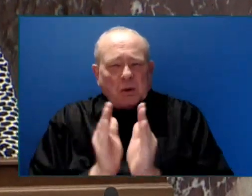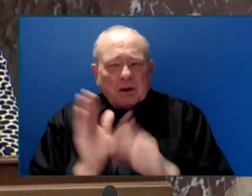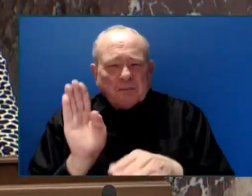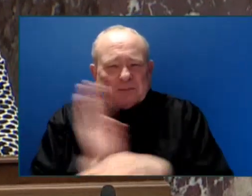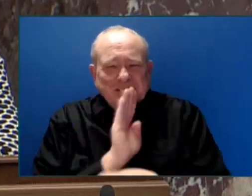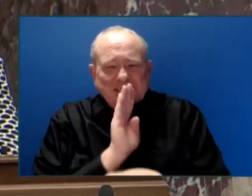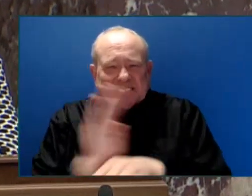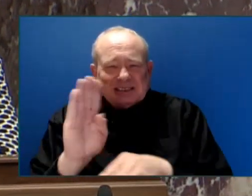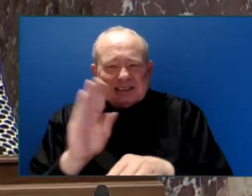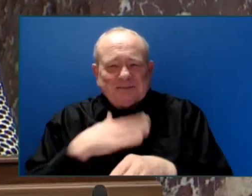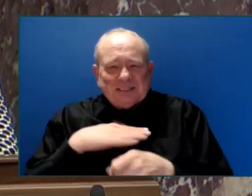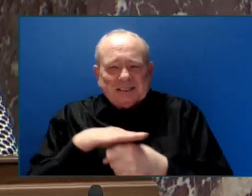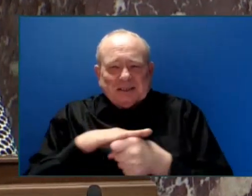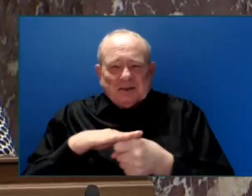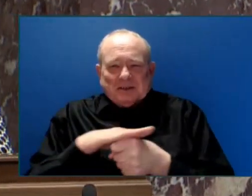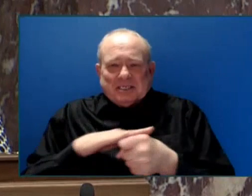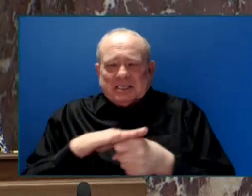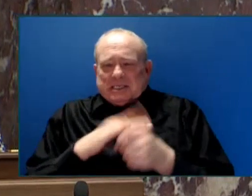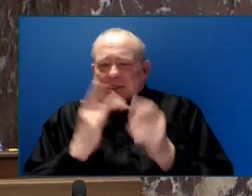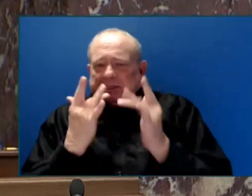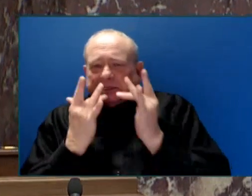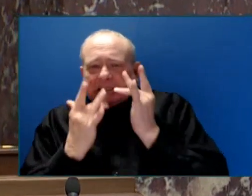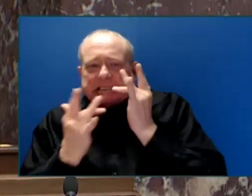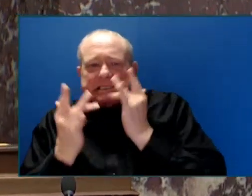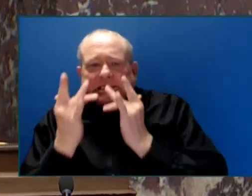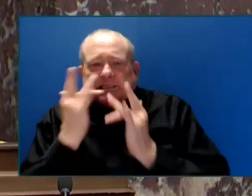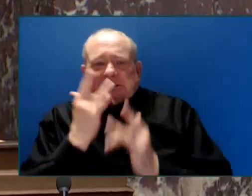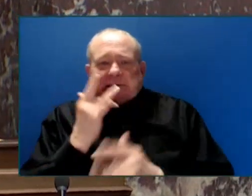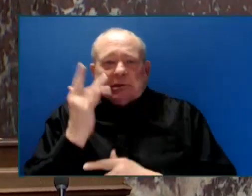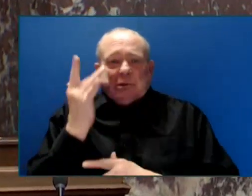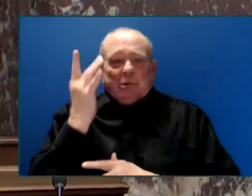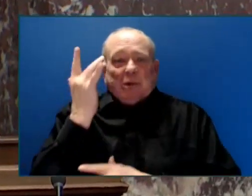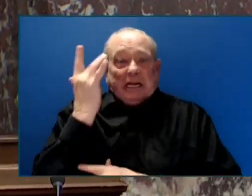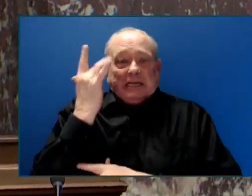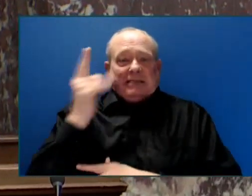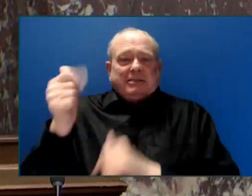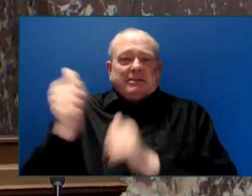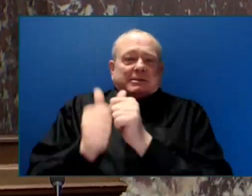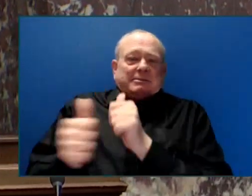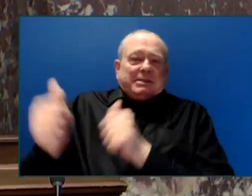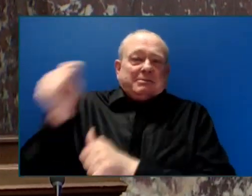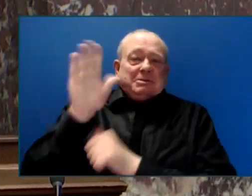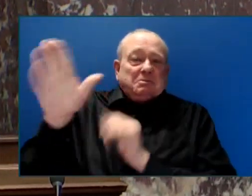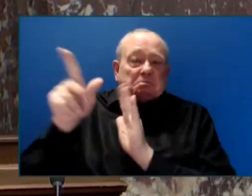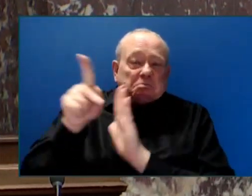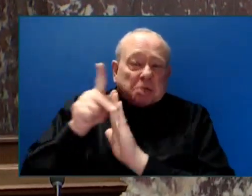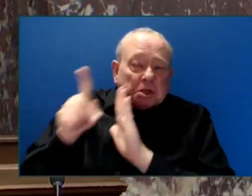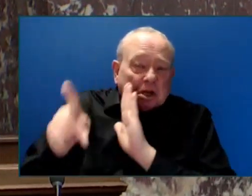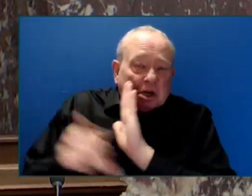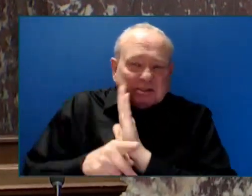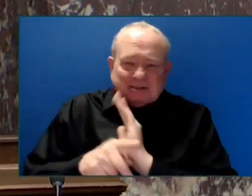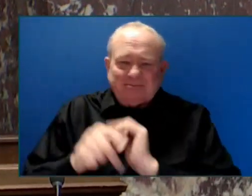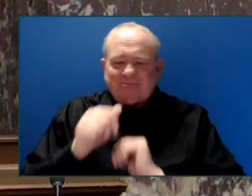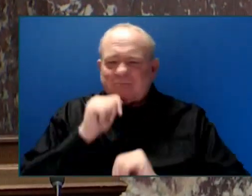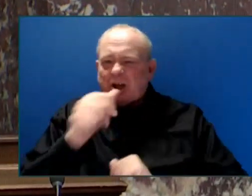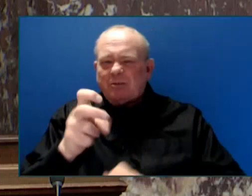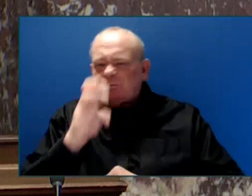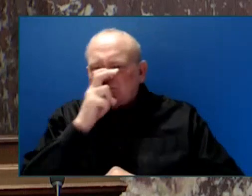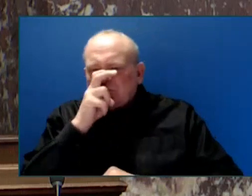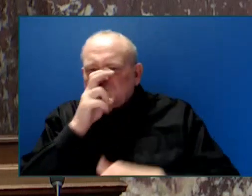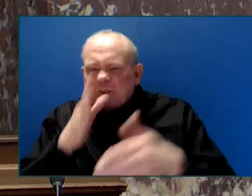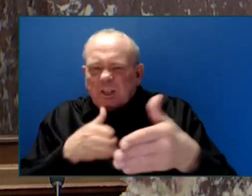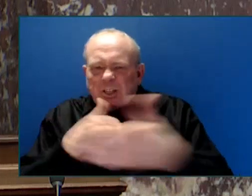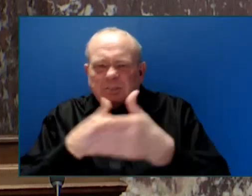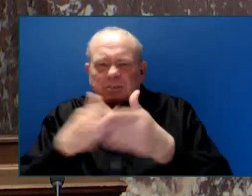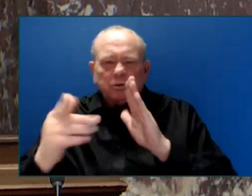of this Premier's soft-on-crime policies and total failure to provide the proper supports for people with